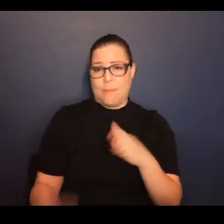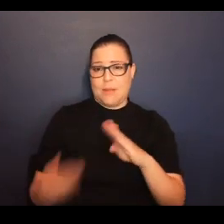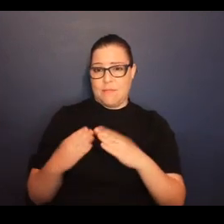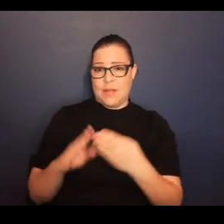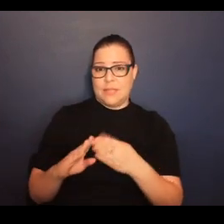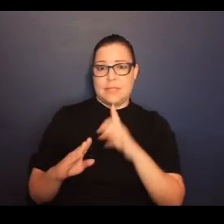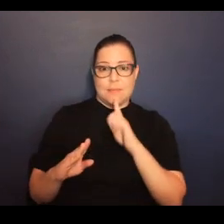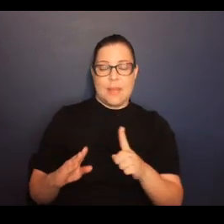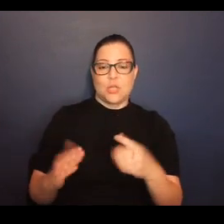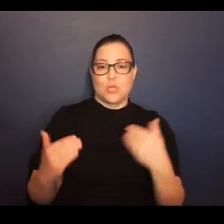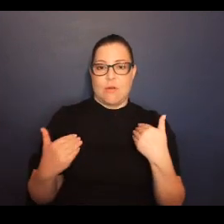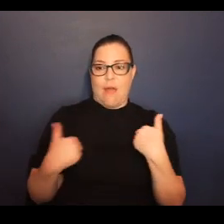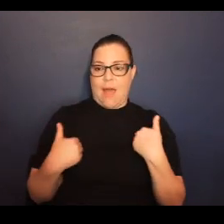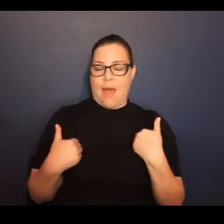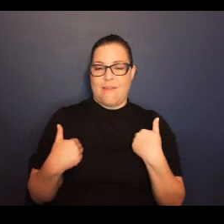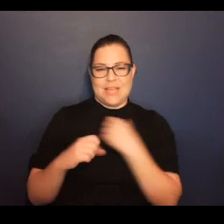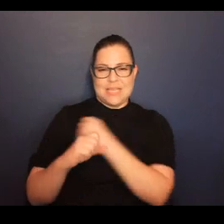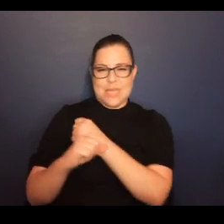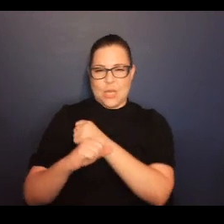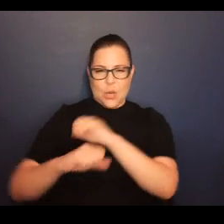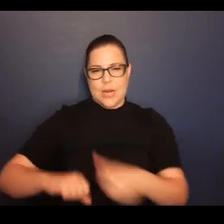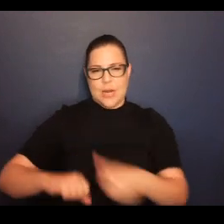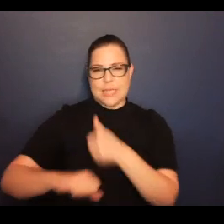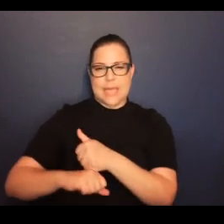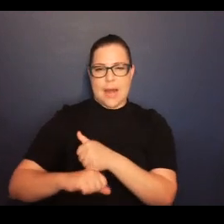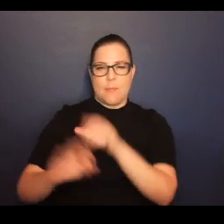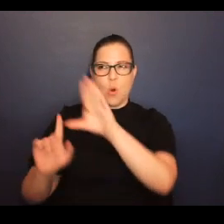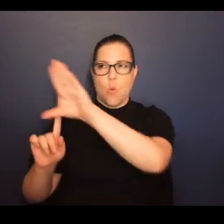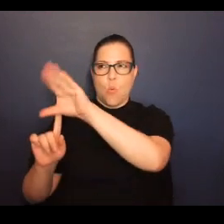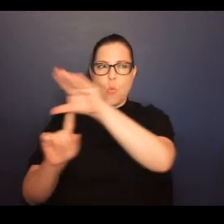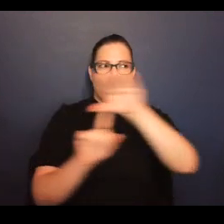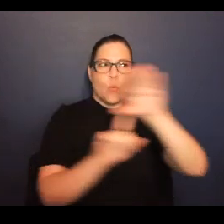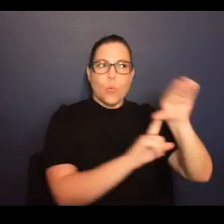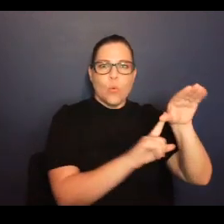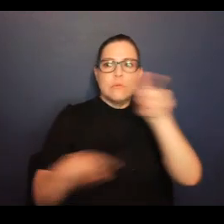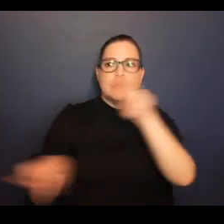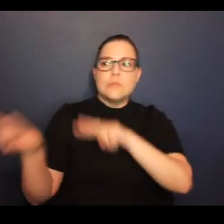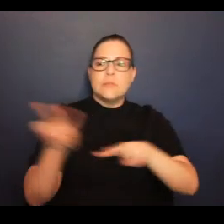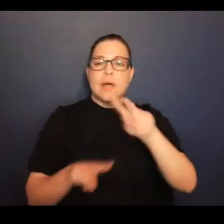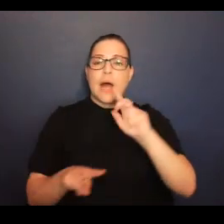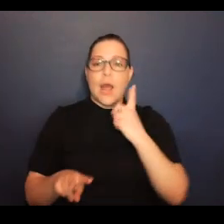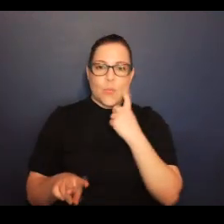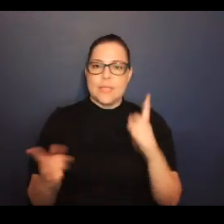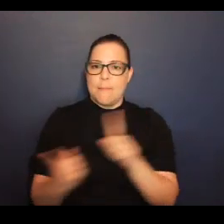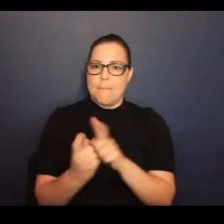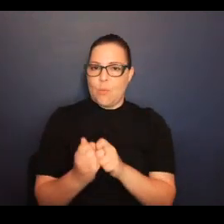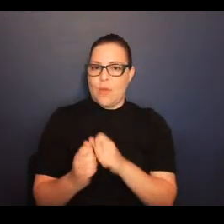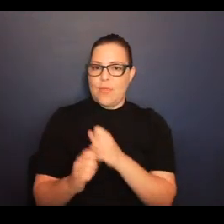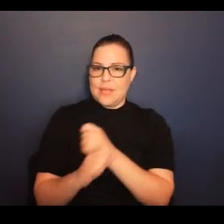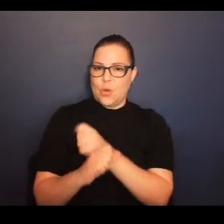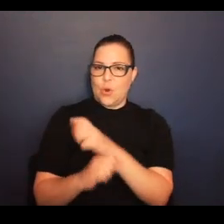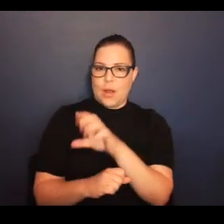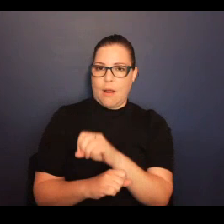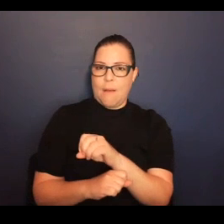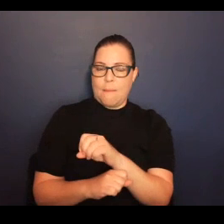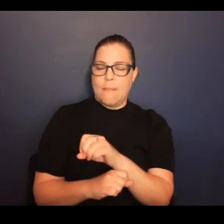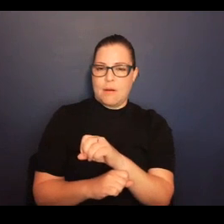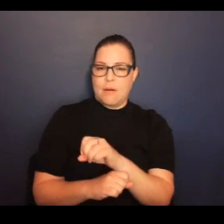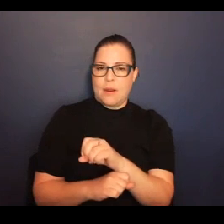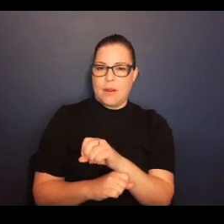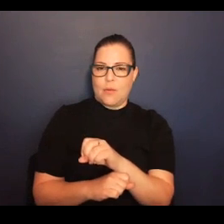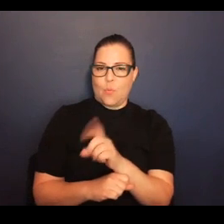sure that we had all of the security for our community. And I did just recently meet with a security company out at the